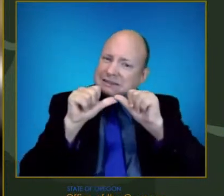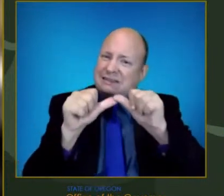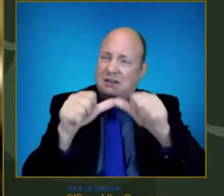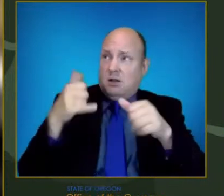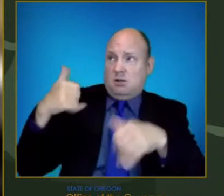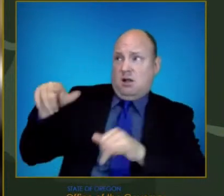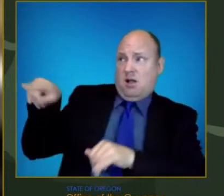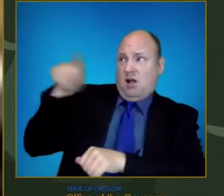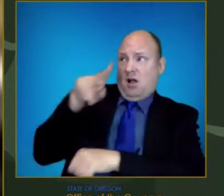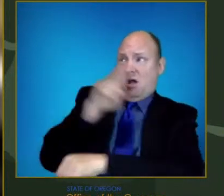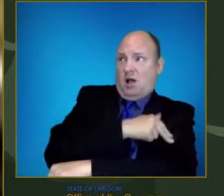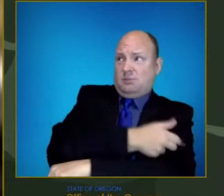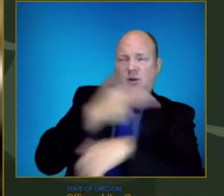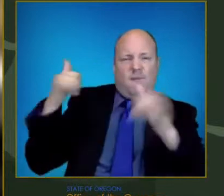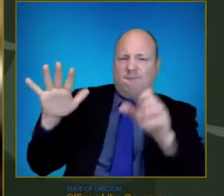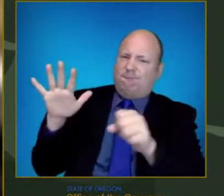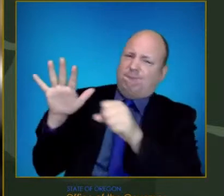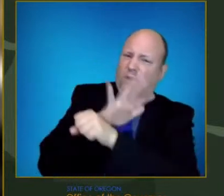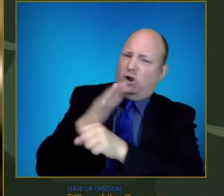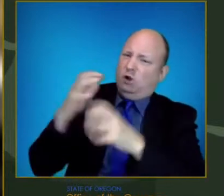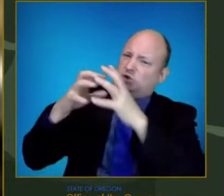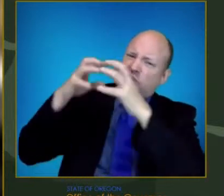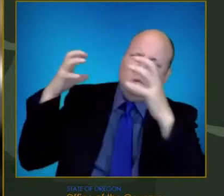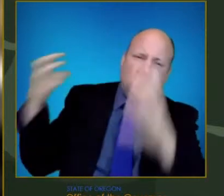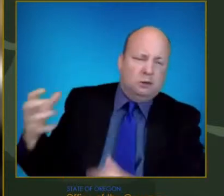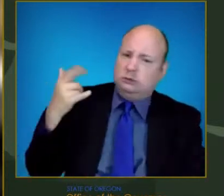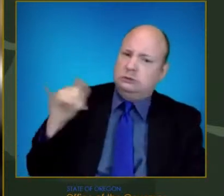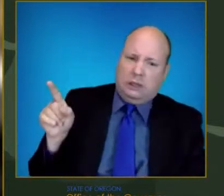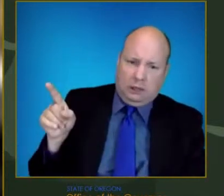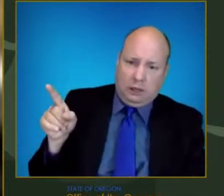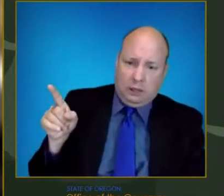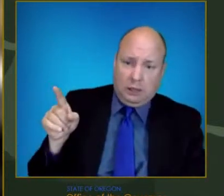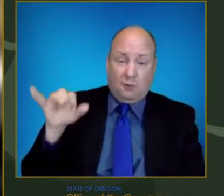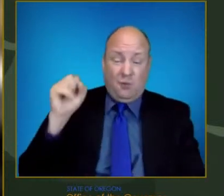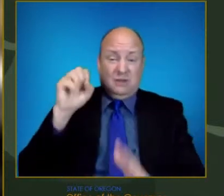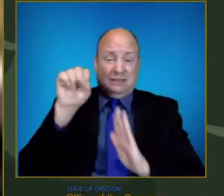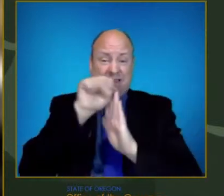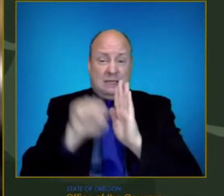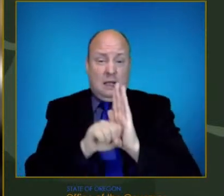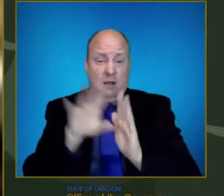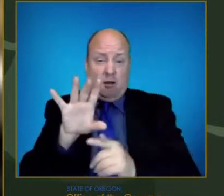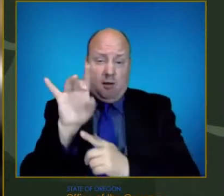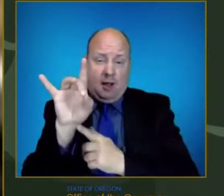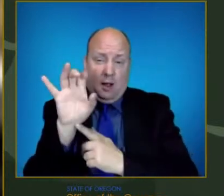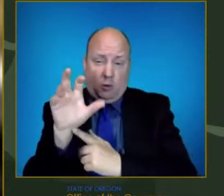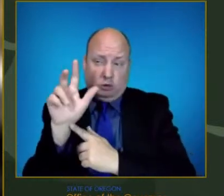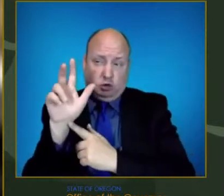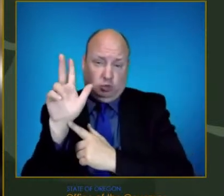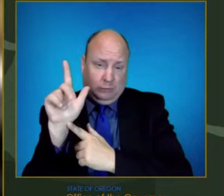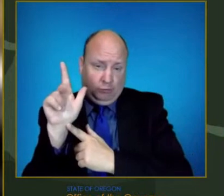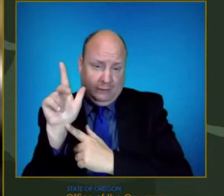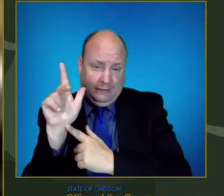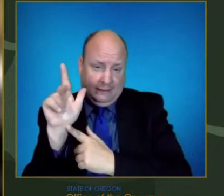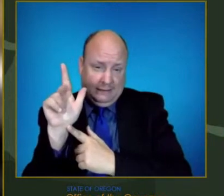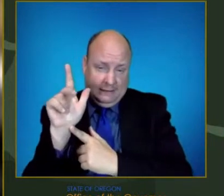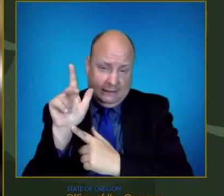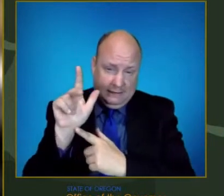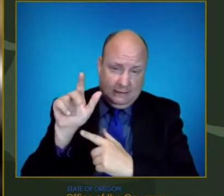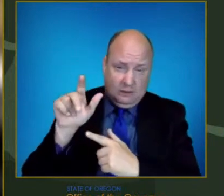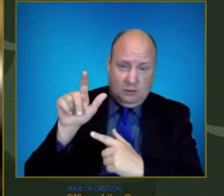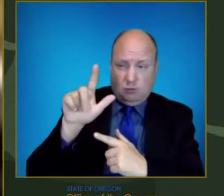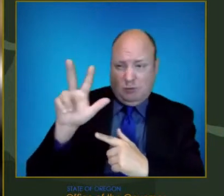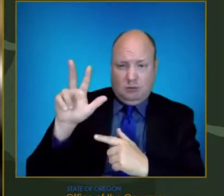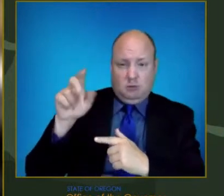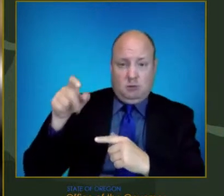hospital beds, 823 statewide, which is hundreds more than our previous peak last November. We are recording more